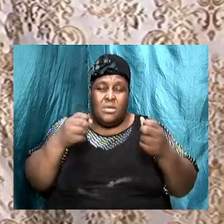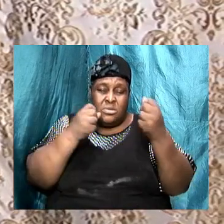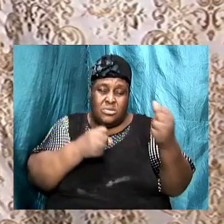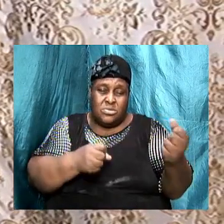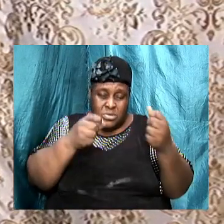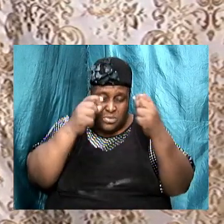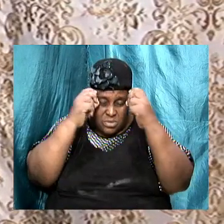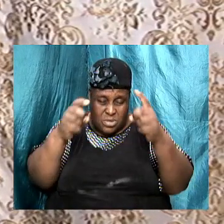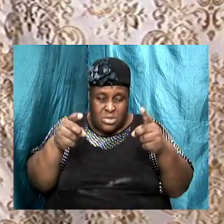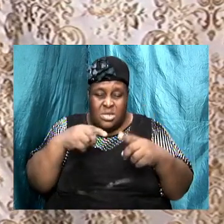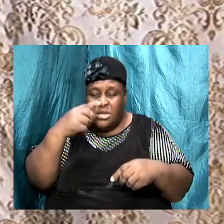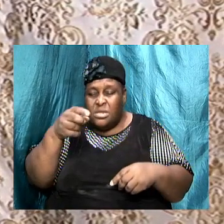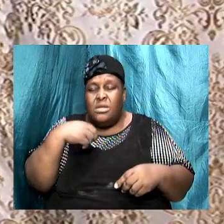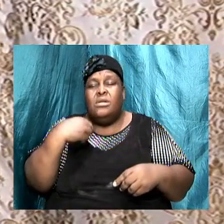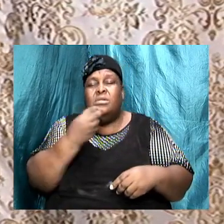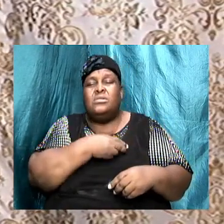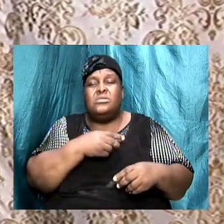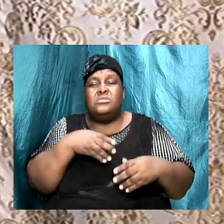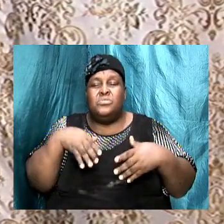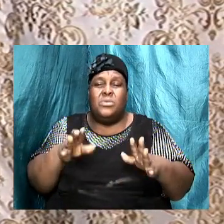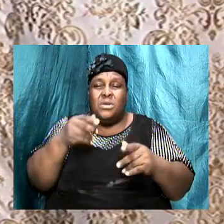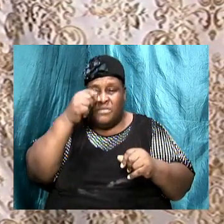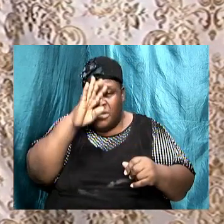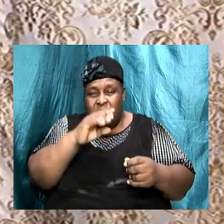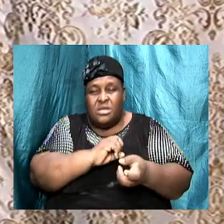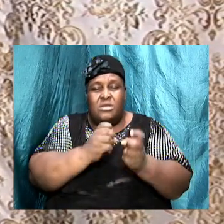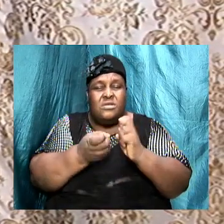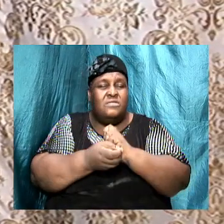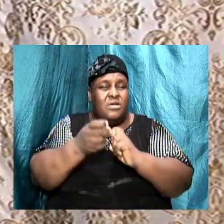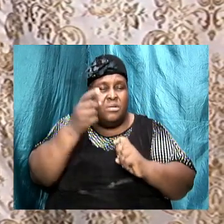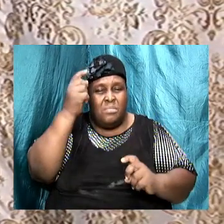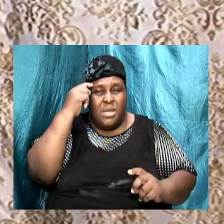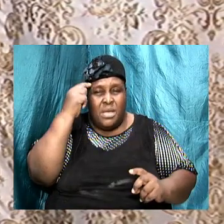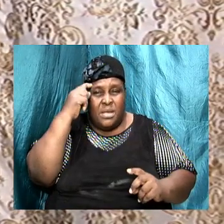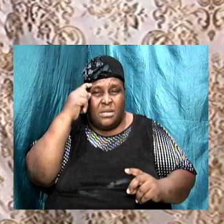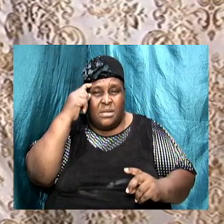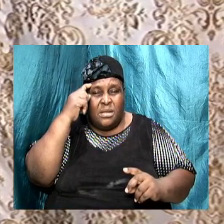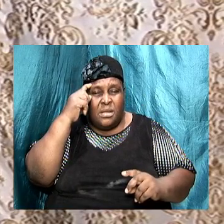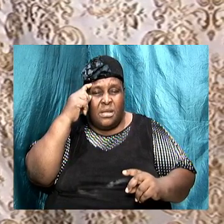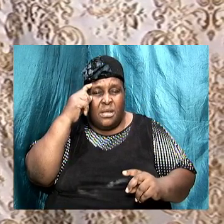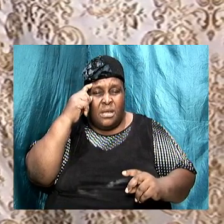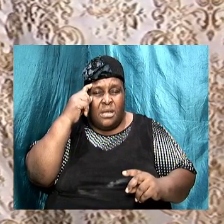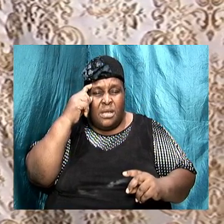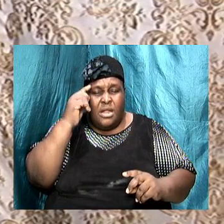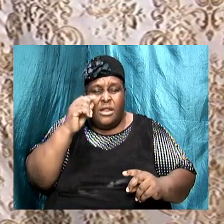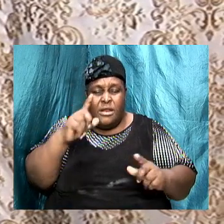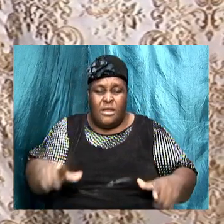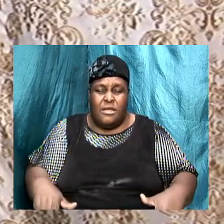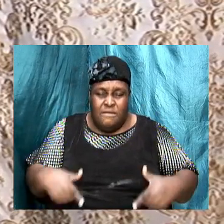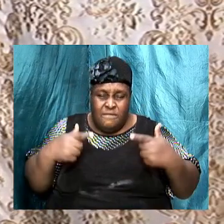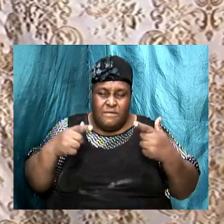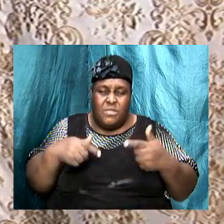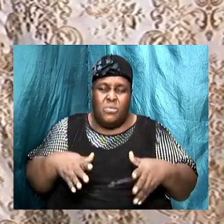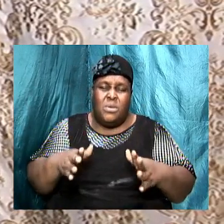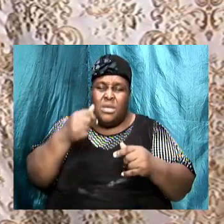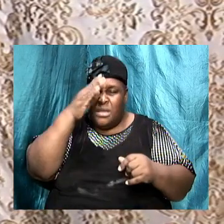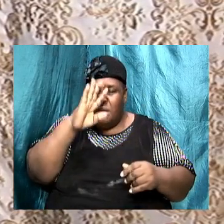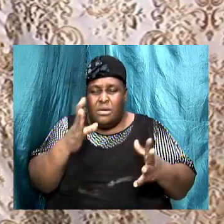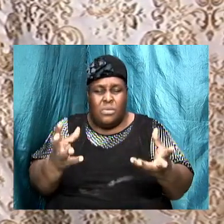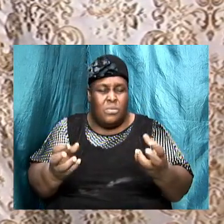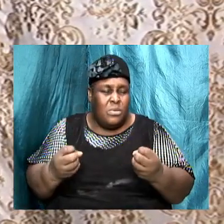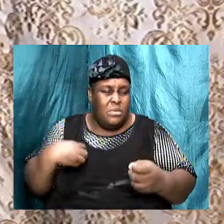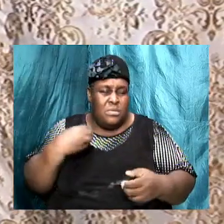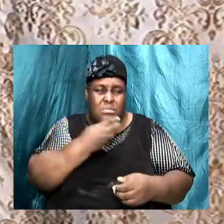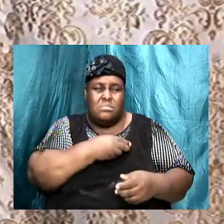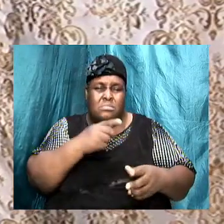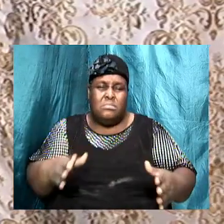and transform our minds that we might be able to live how the Lord wants us to live. We also said sound